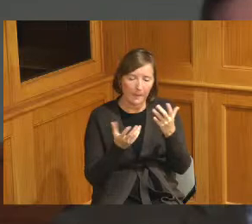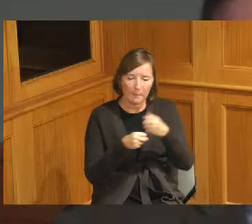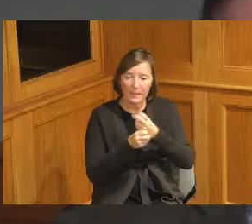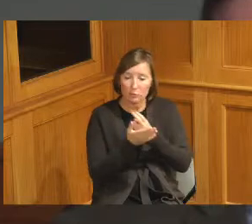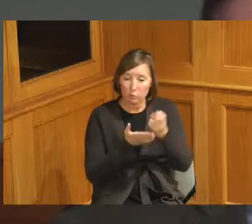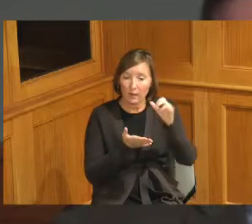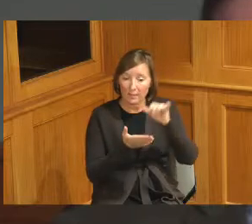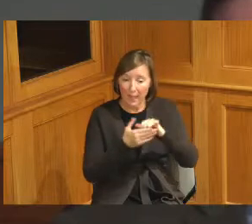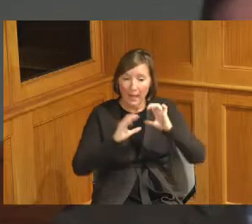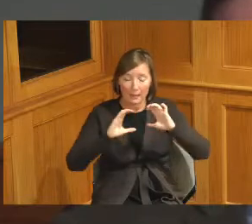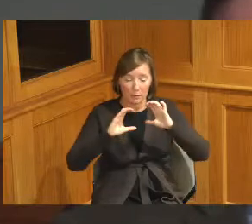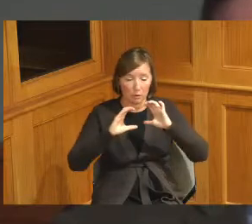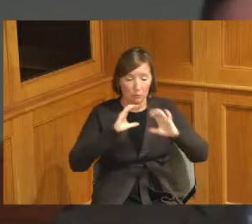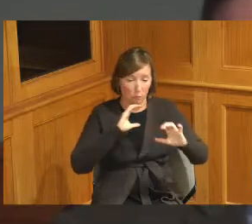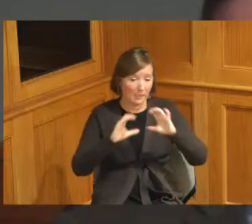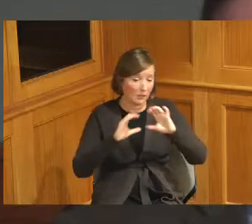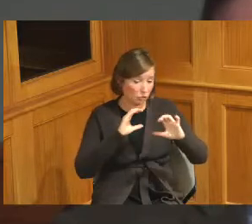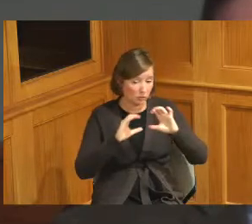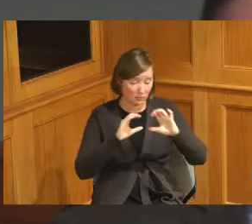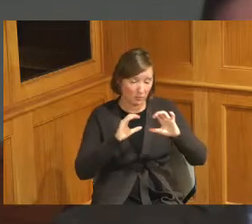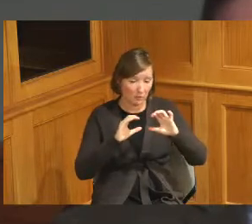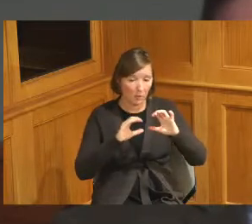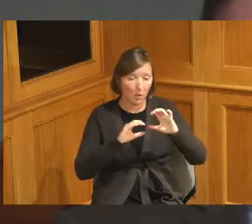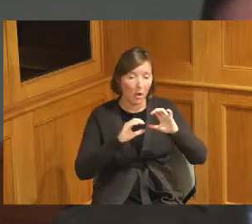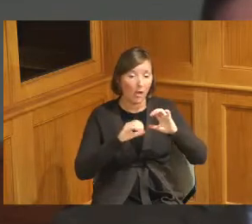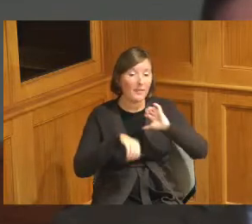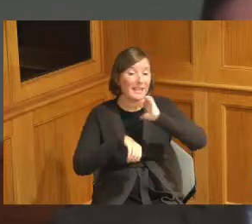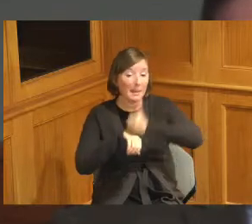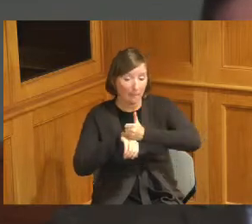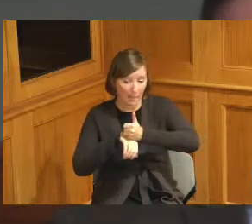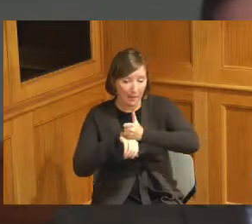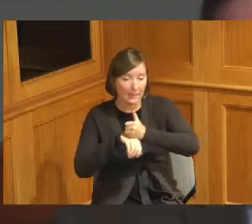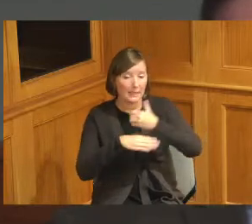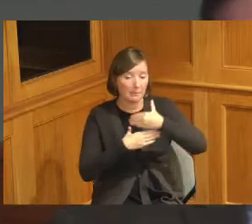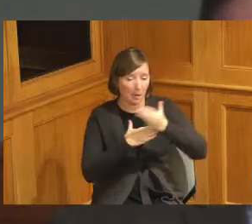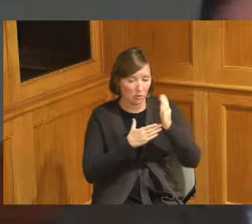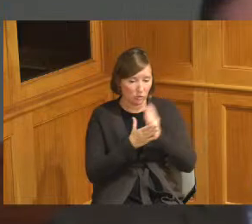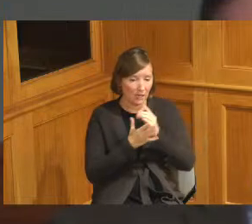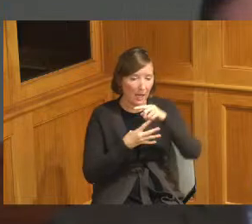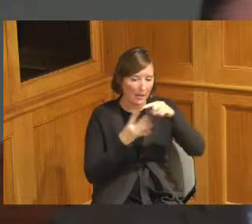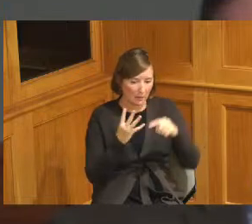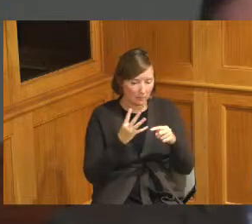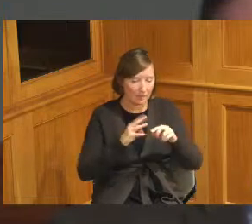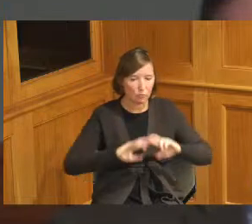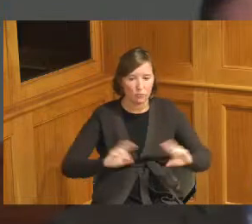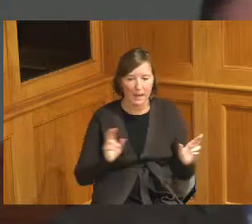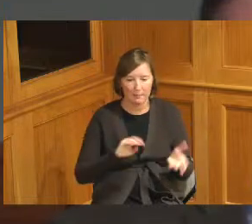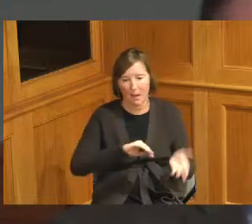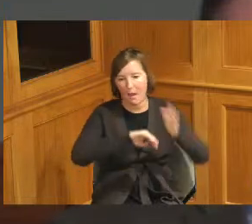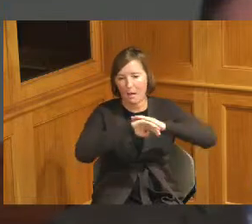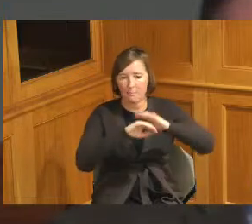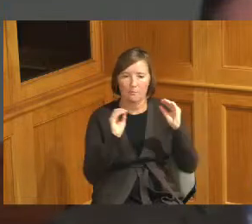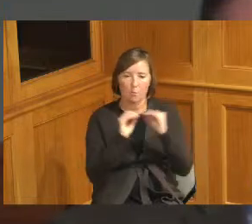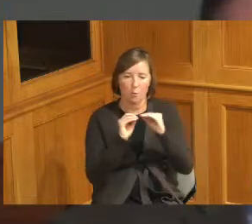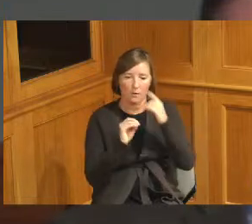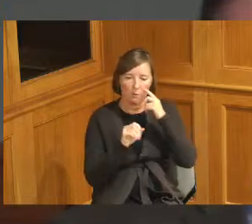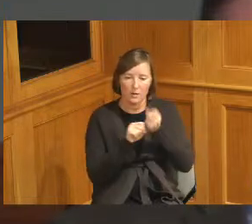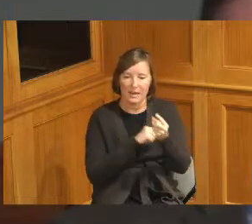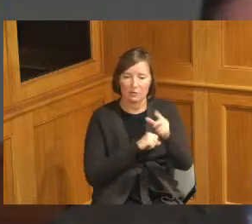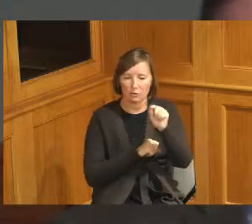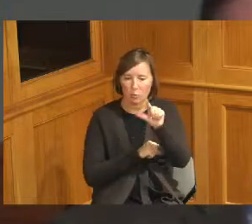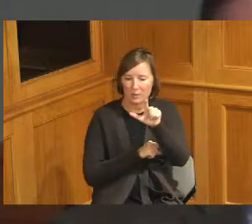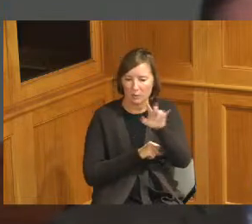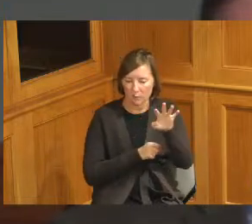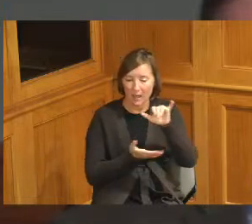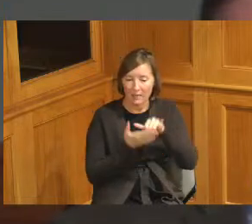that the communication on the implemented budget items is ramped up in 24, to make sure that the board is aware of what's going